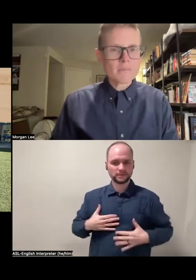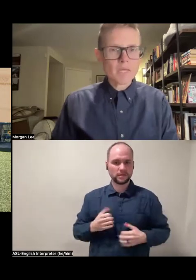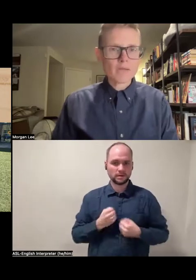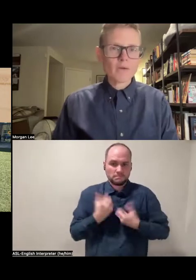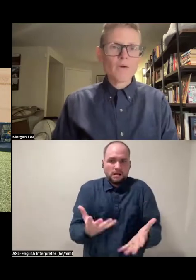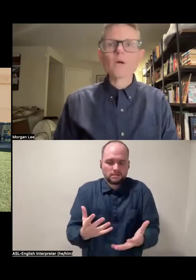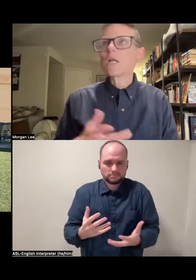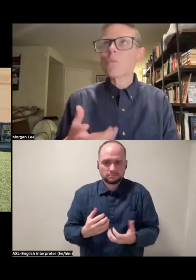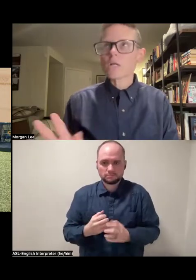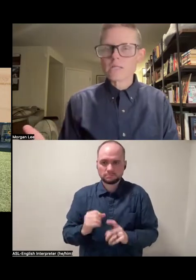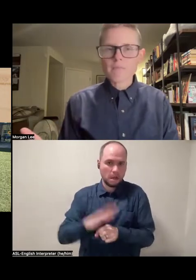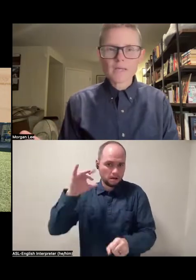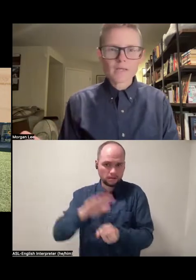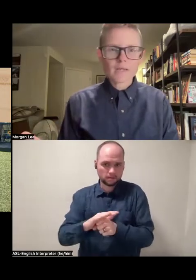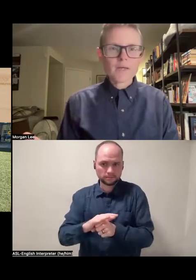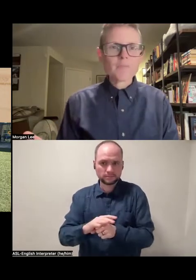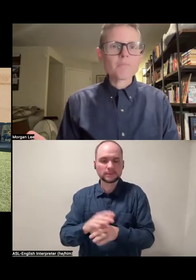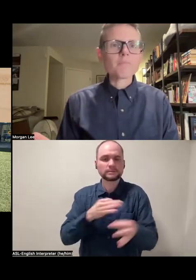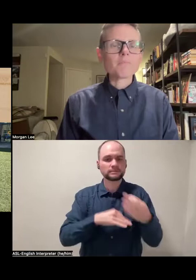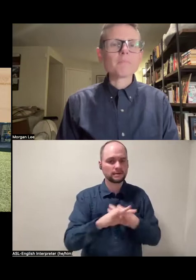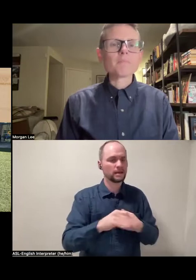like something or he didn't want something.